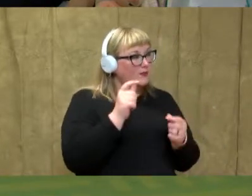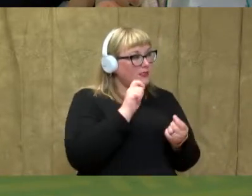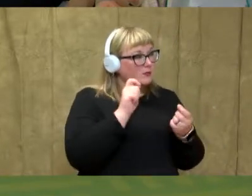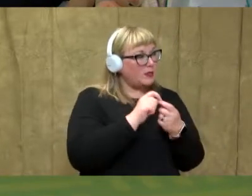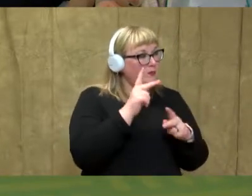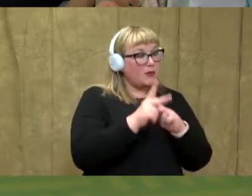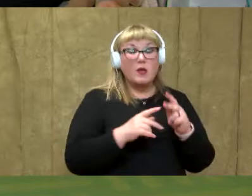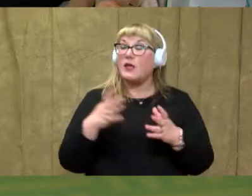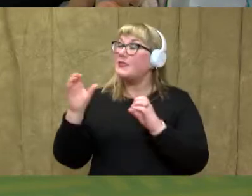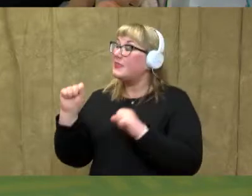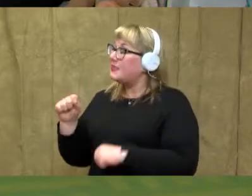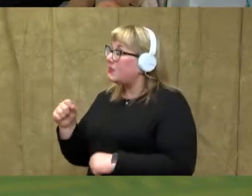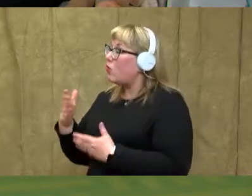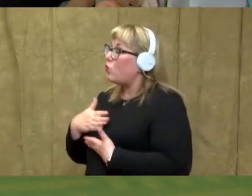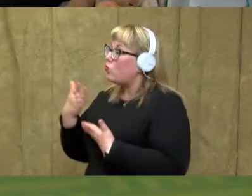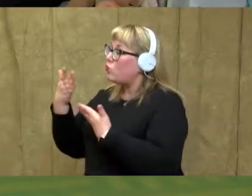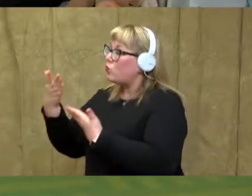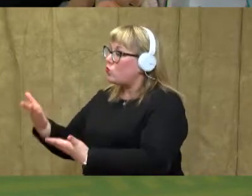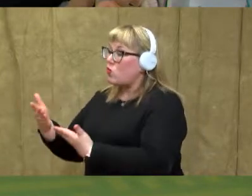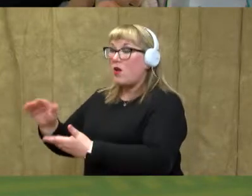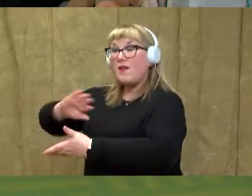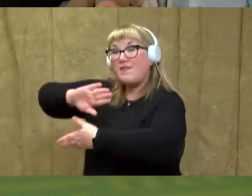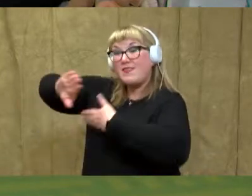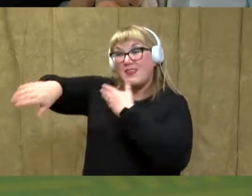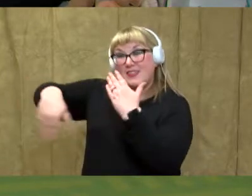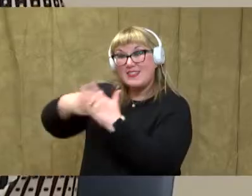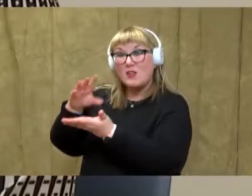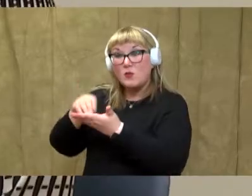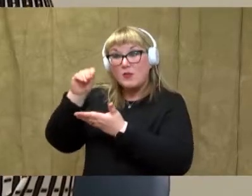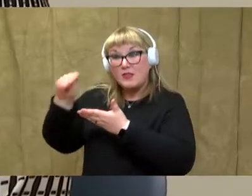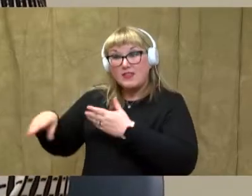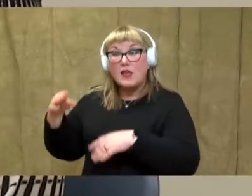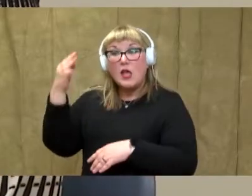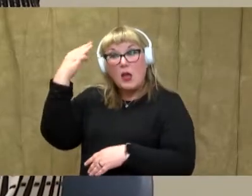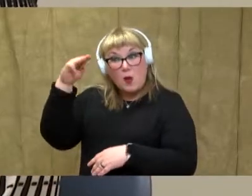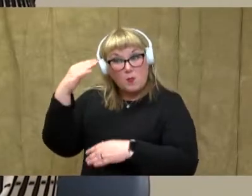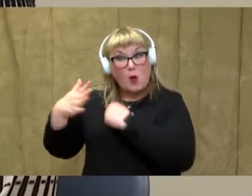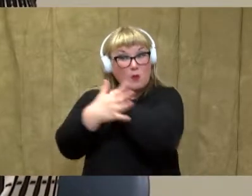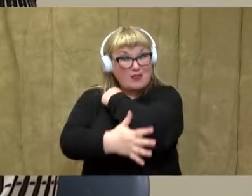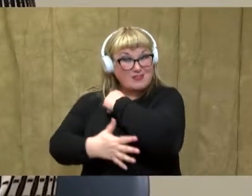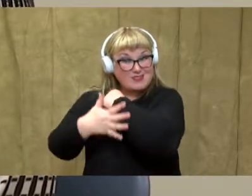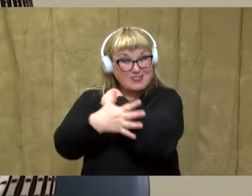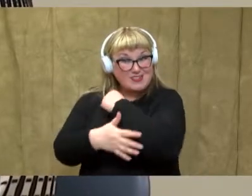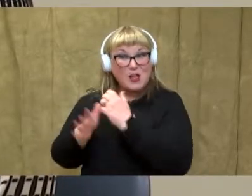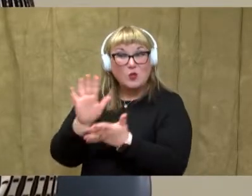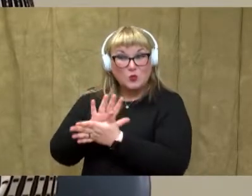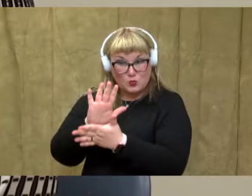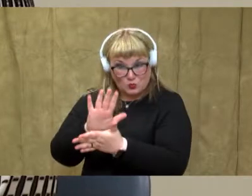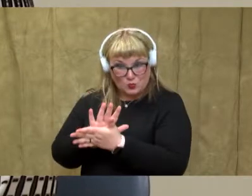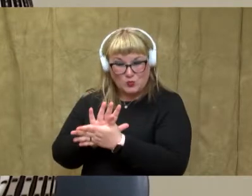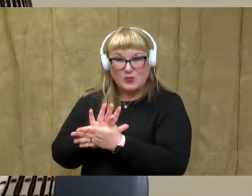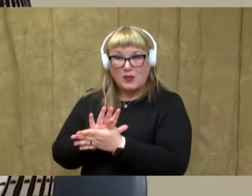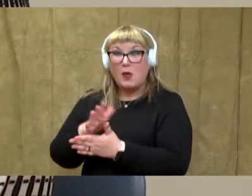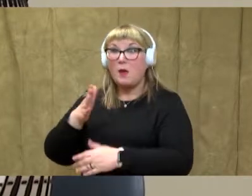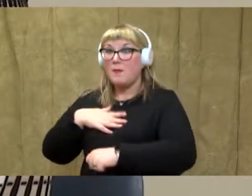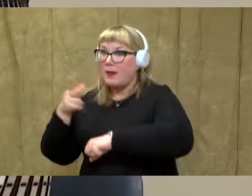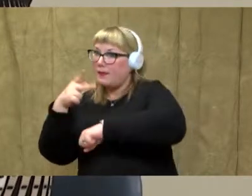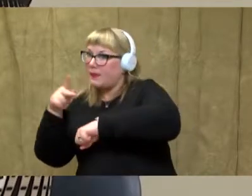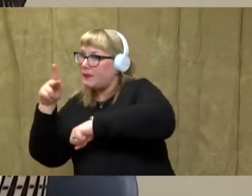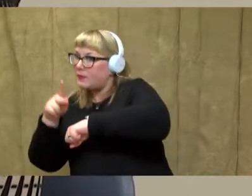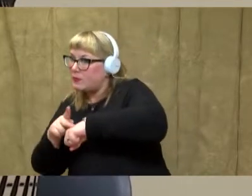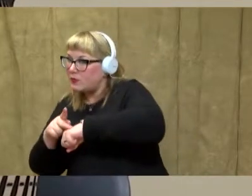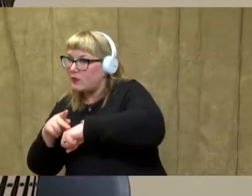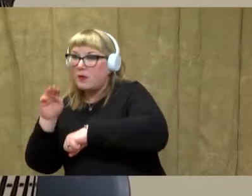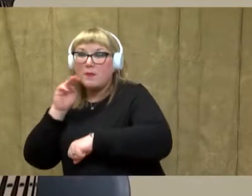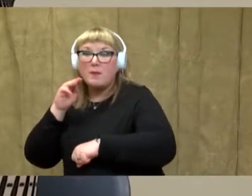wish do. well? I would like to wish all of the students in Mobile County Public School System, my principal,